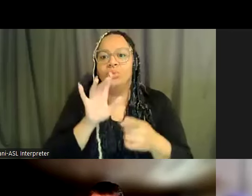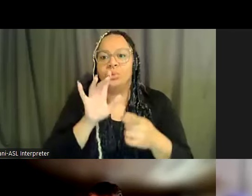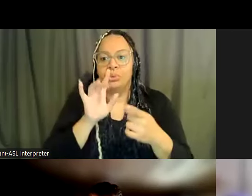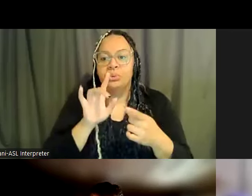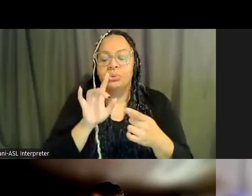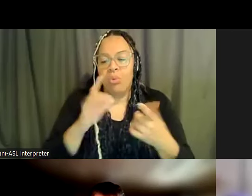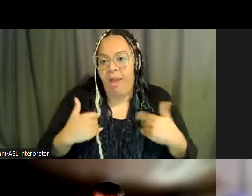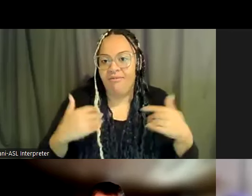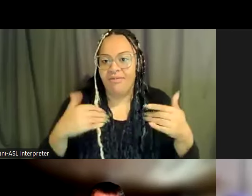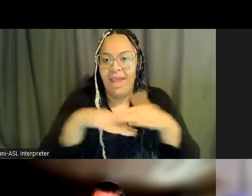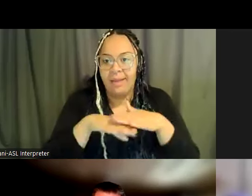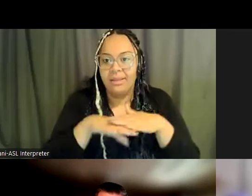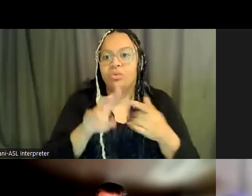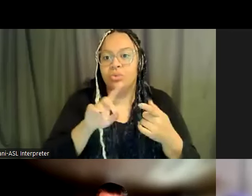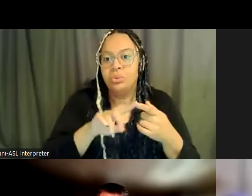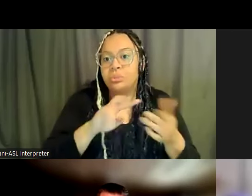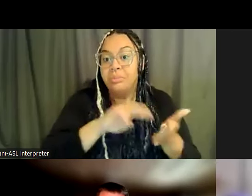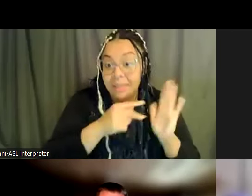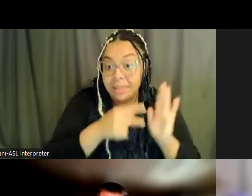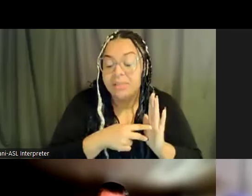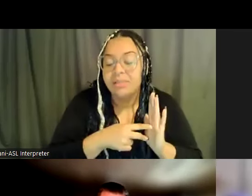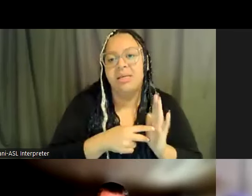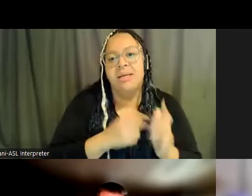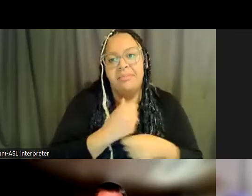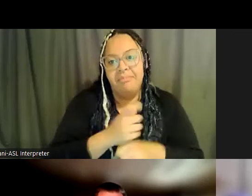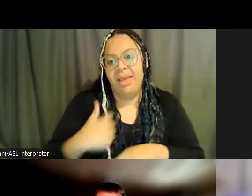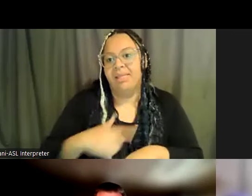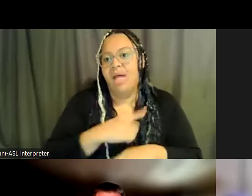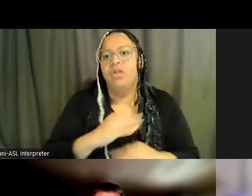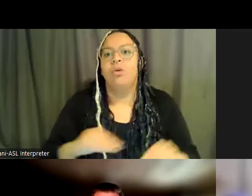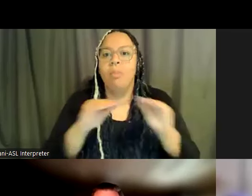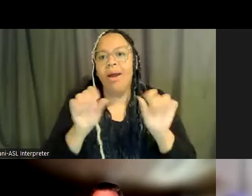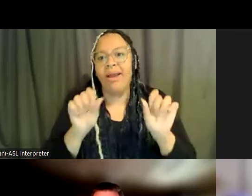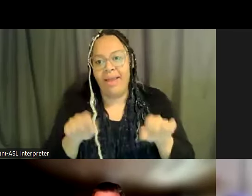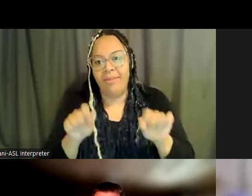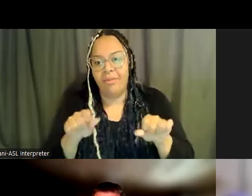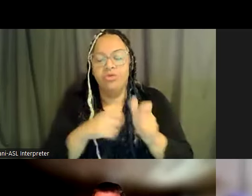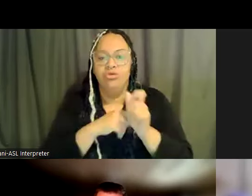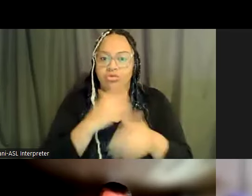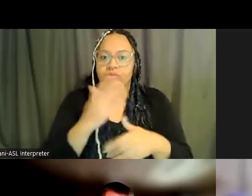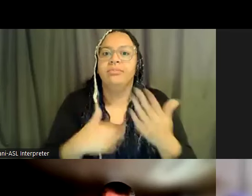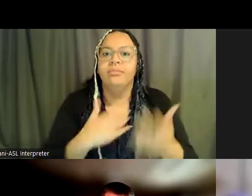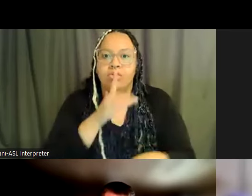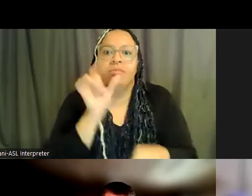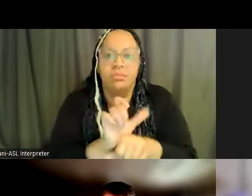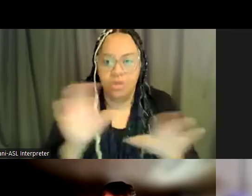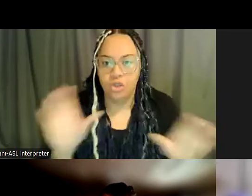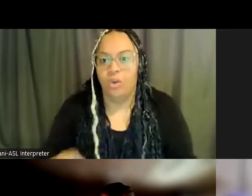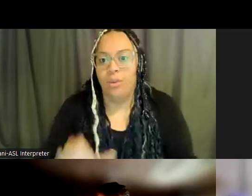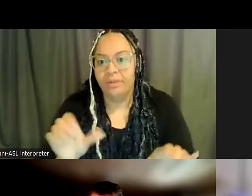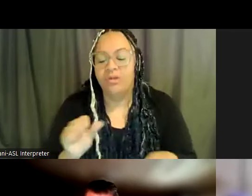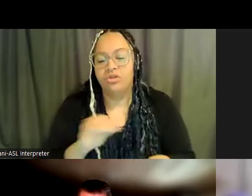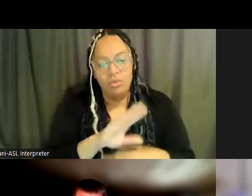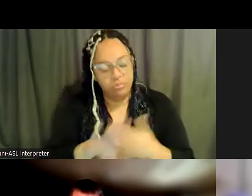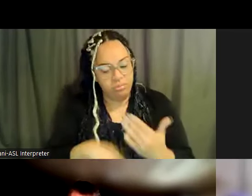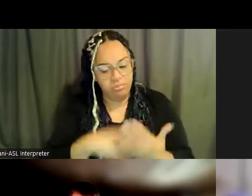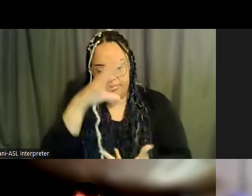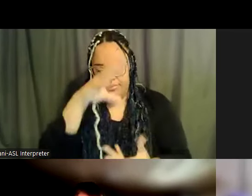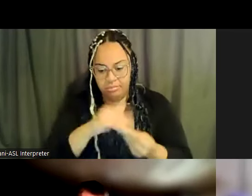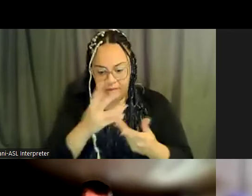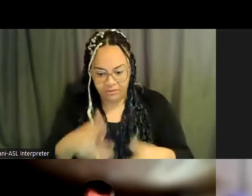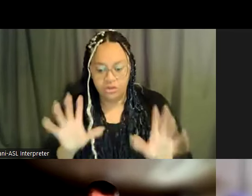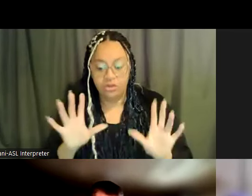having access to means, there's a lot of things that make us more capable to follow through on those thoughts. So all that being said, what